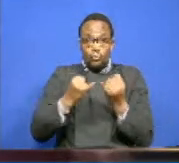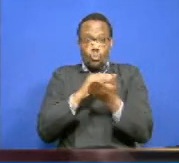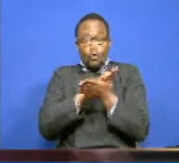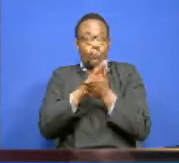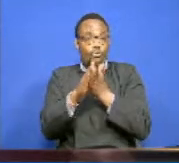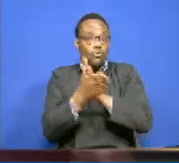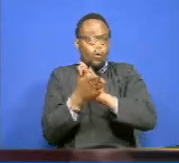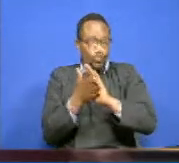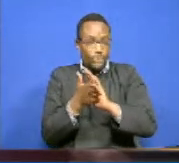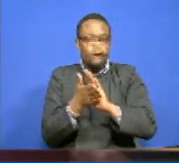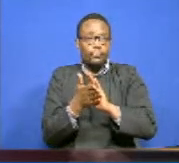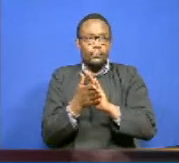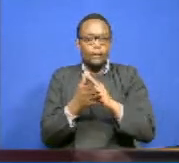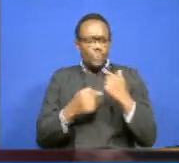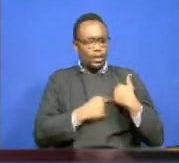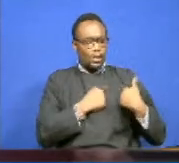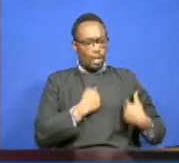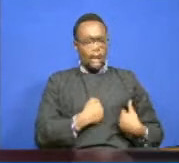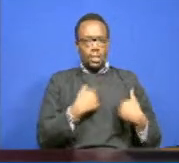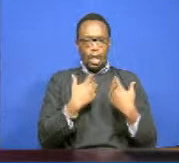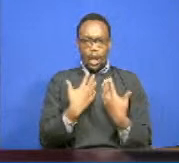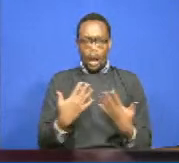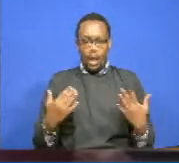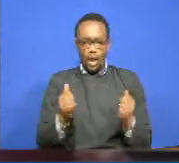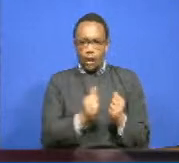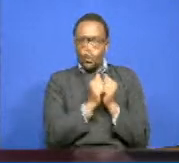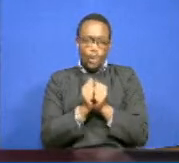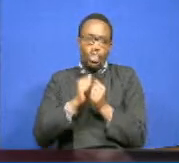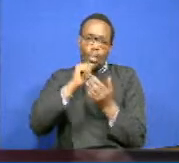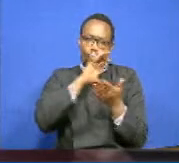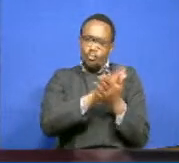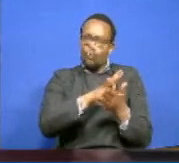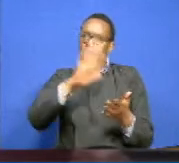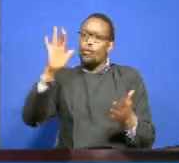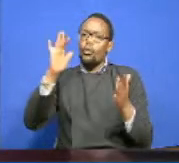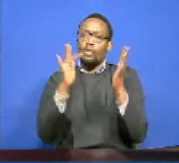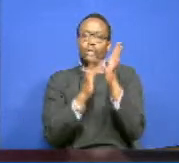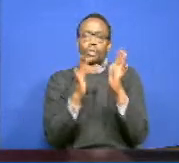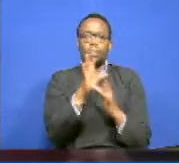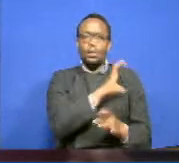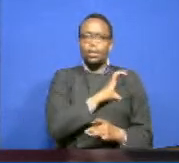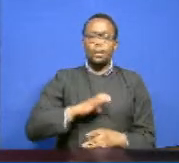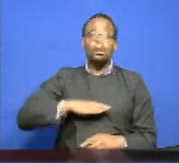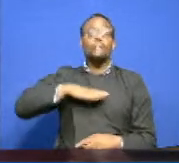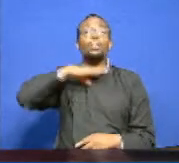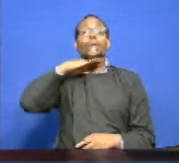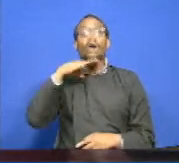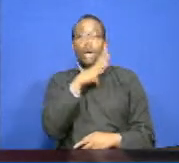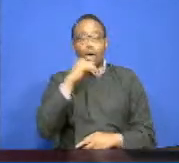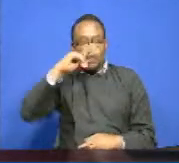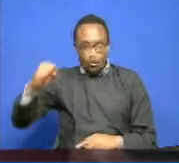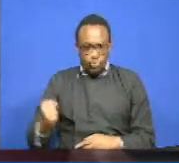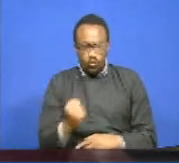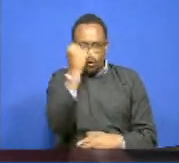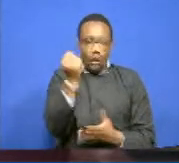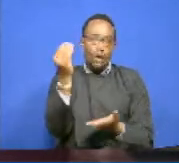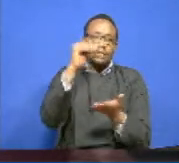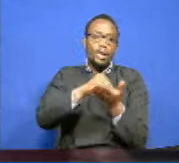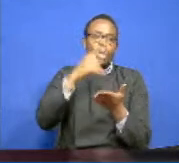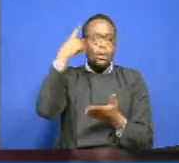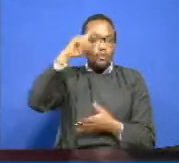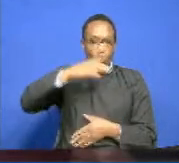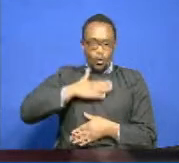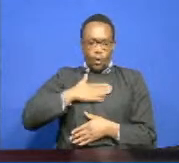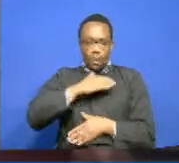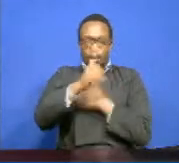forgiveness. Enlighten our hearts with the glory of Christ, who died and rose again for us.